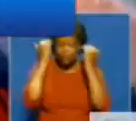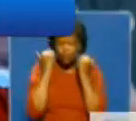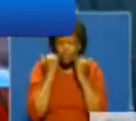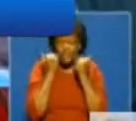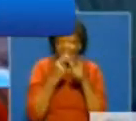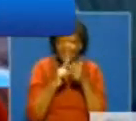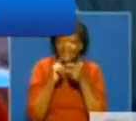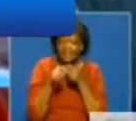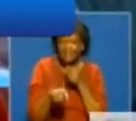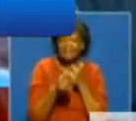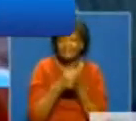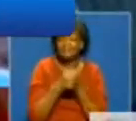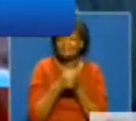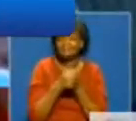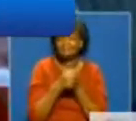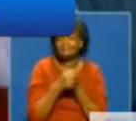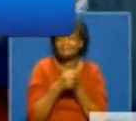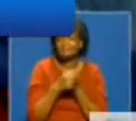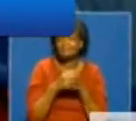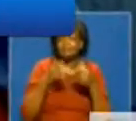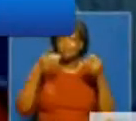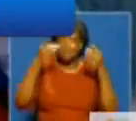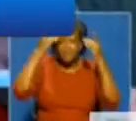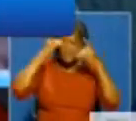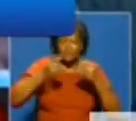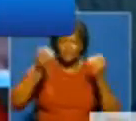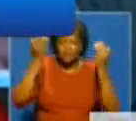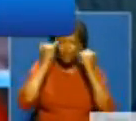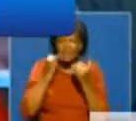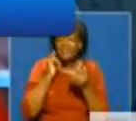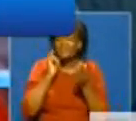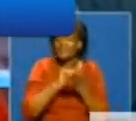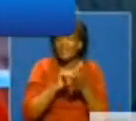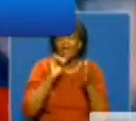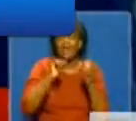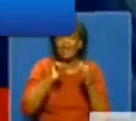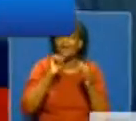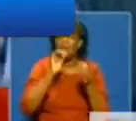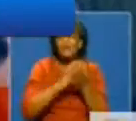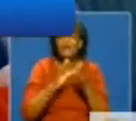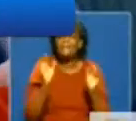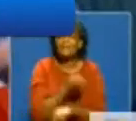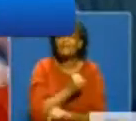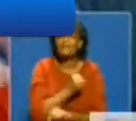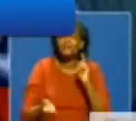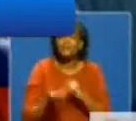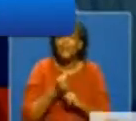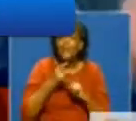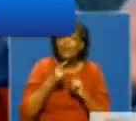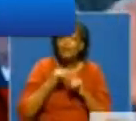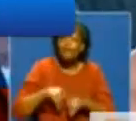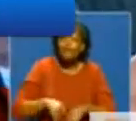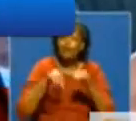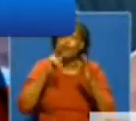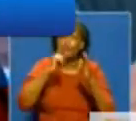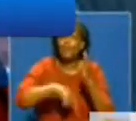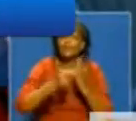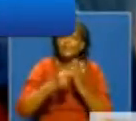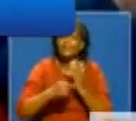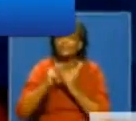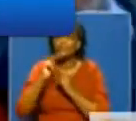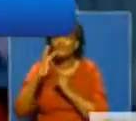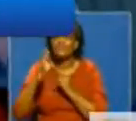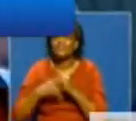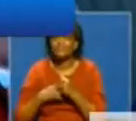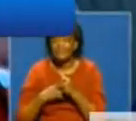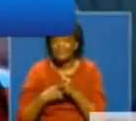this line by the decision of the court that would be impossible to achieve. But if we follow what's in Article 257,